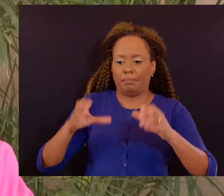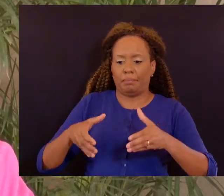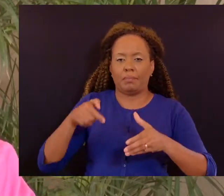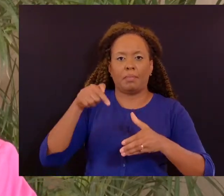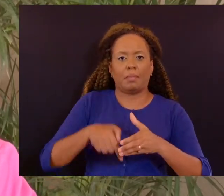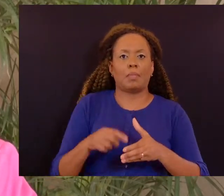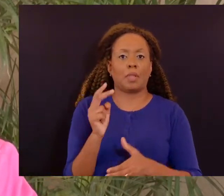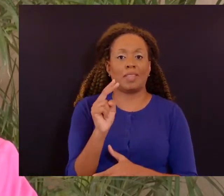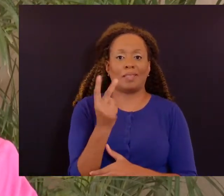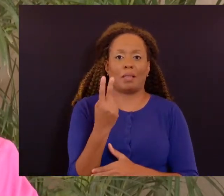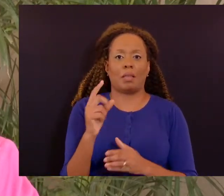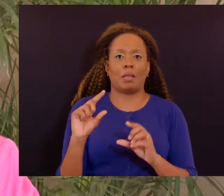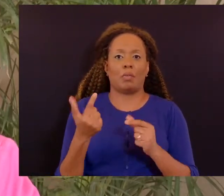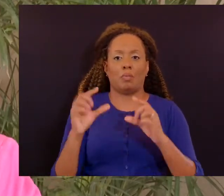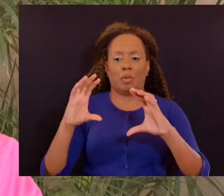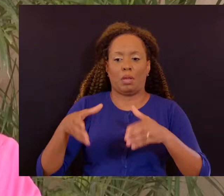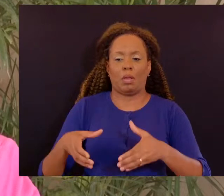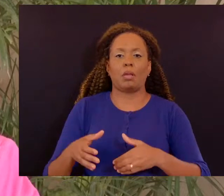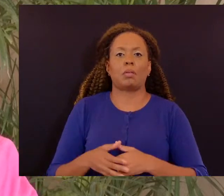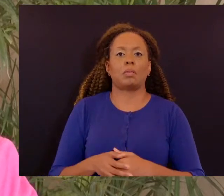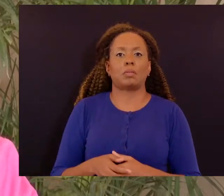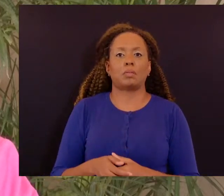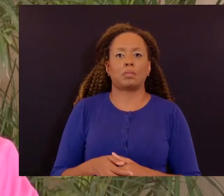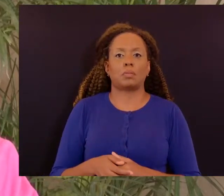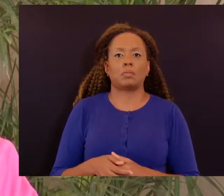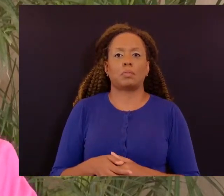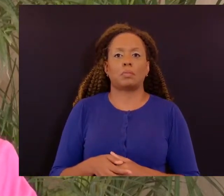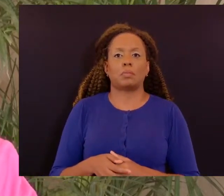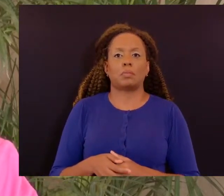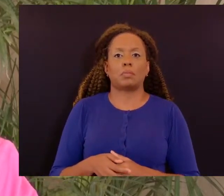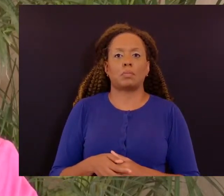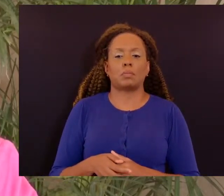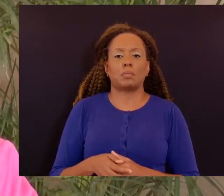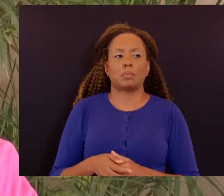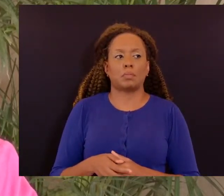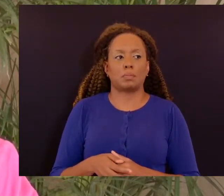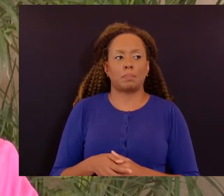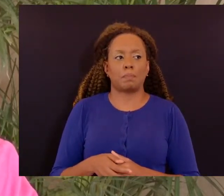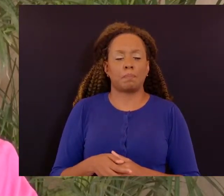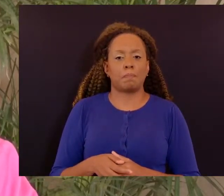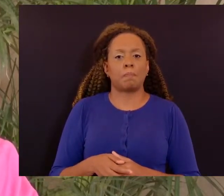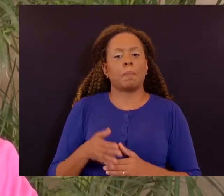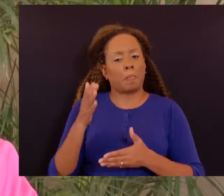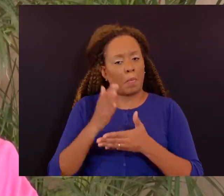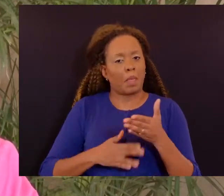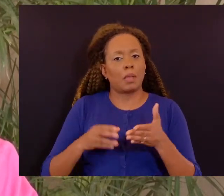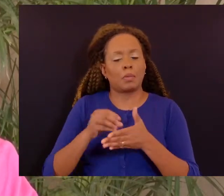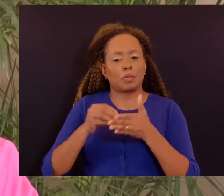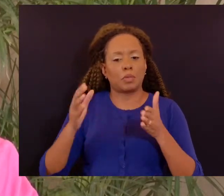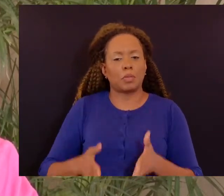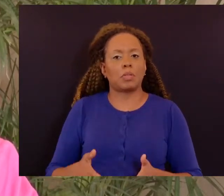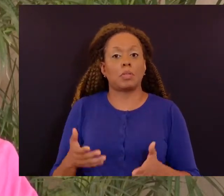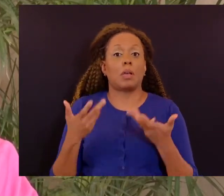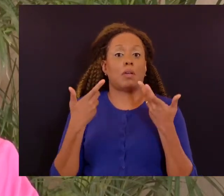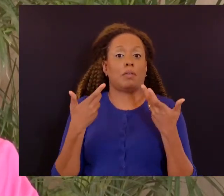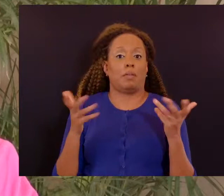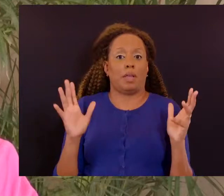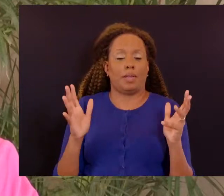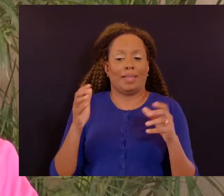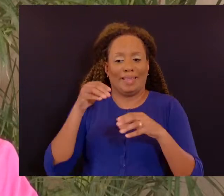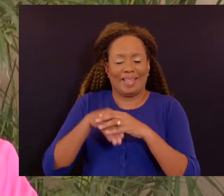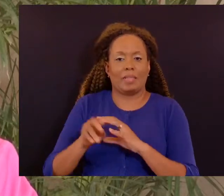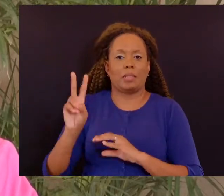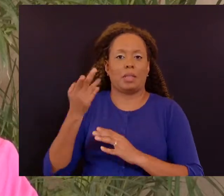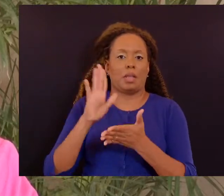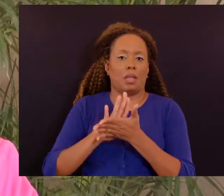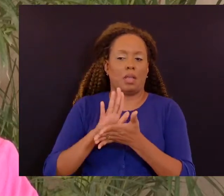children who, some of whom are already in secondary school, who are not engaged because the programs being